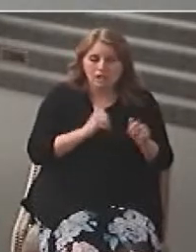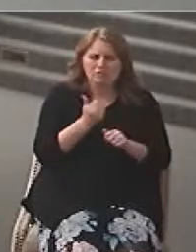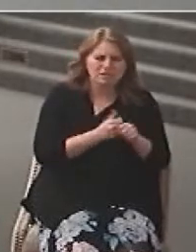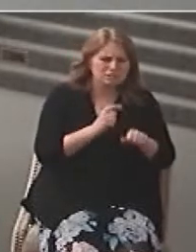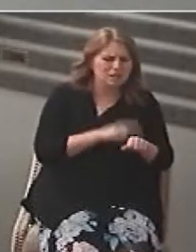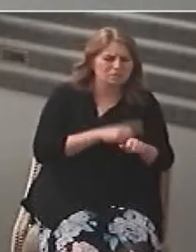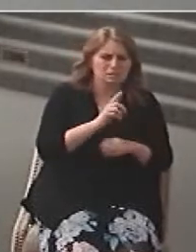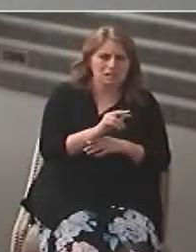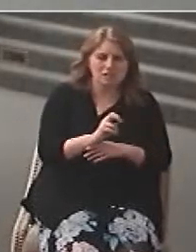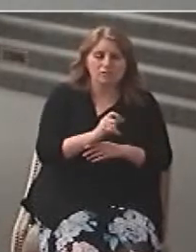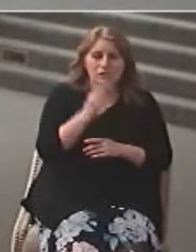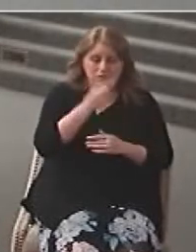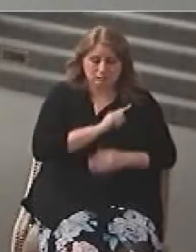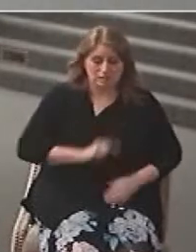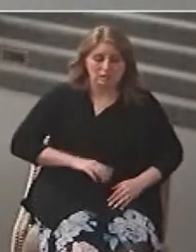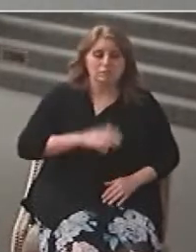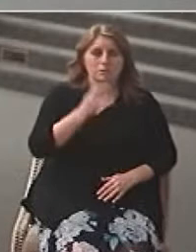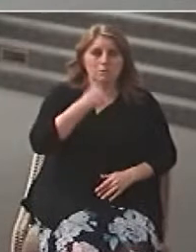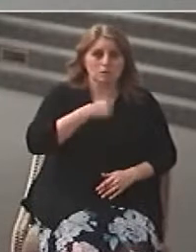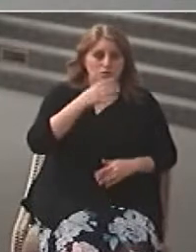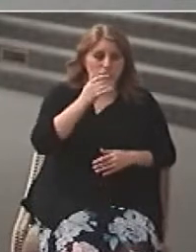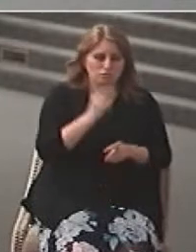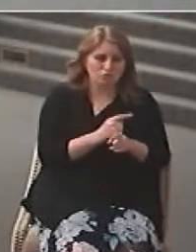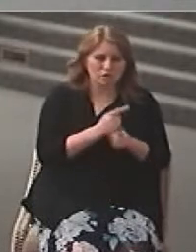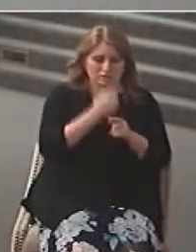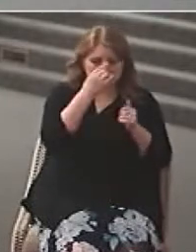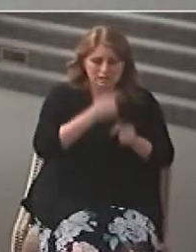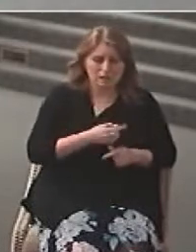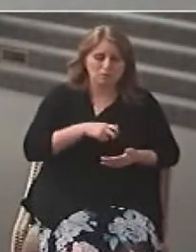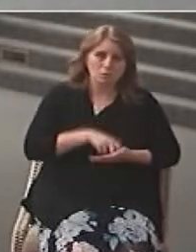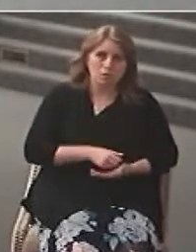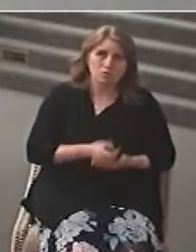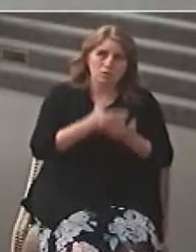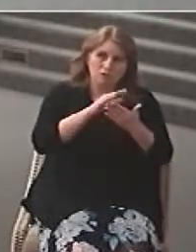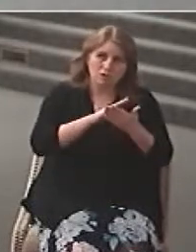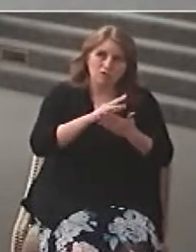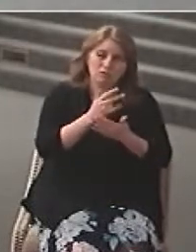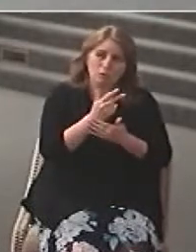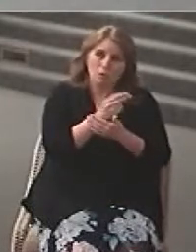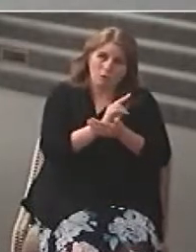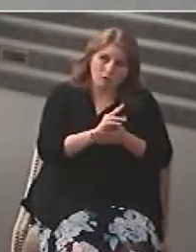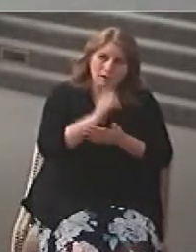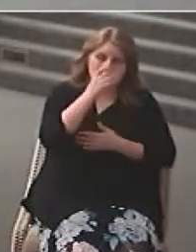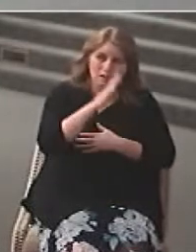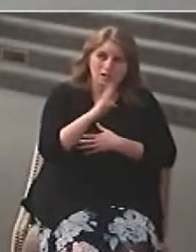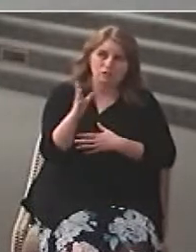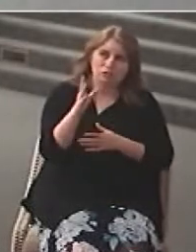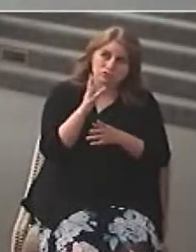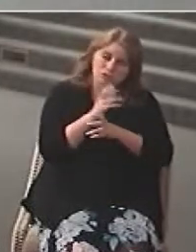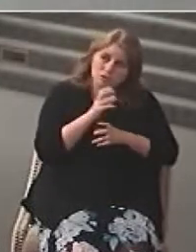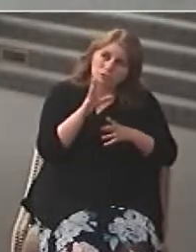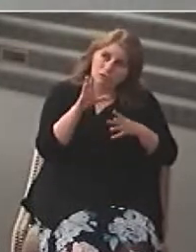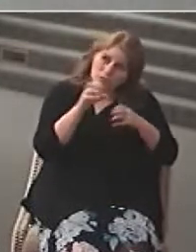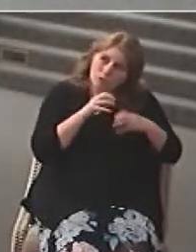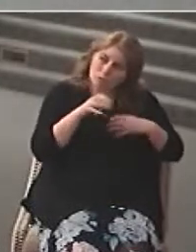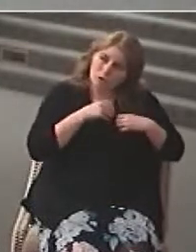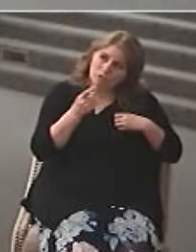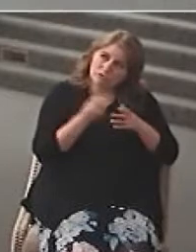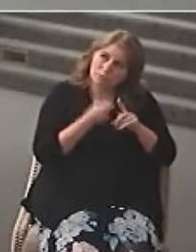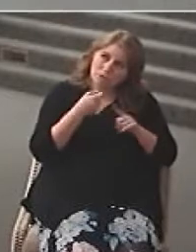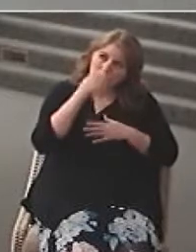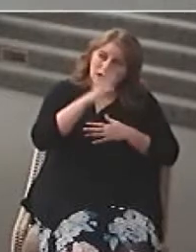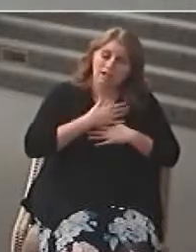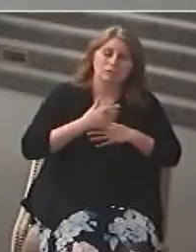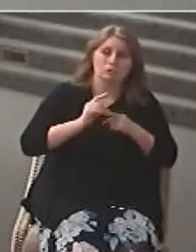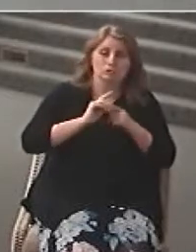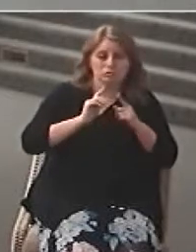right decision, he sought God's face. He got on his knees before a thrice holy God and tried to get something from God and have direction